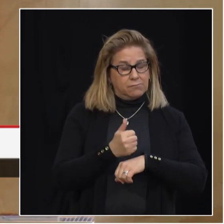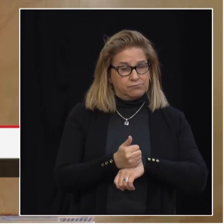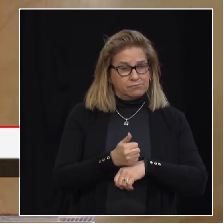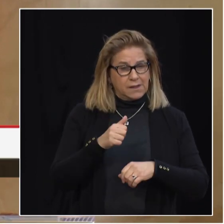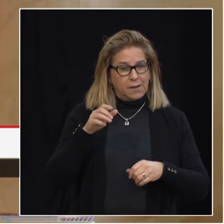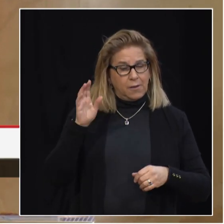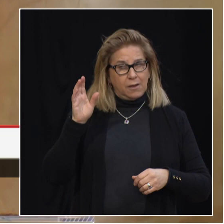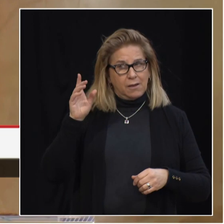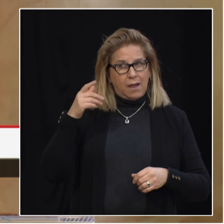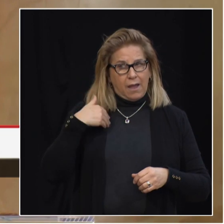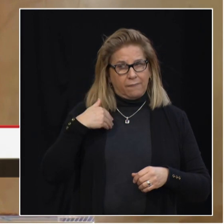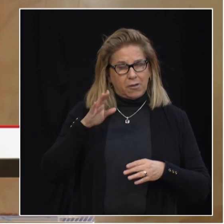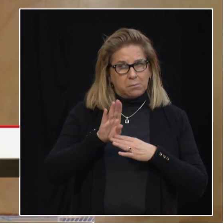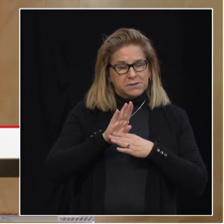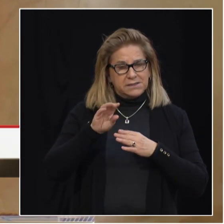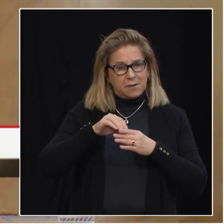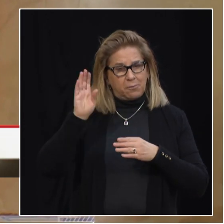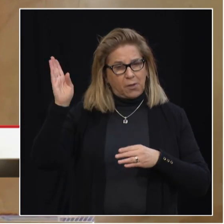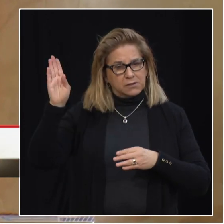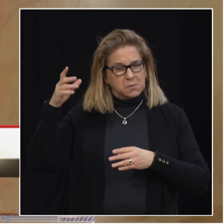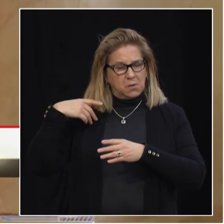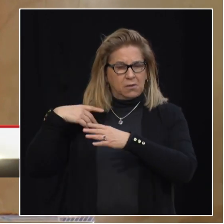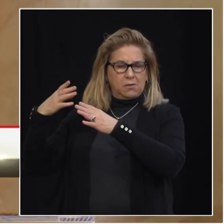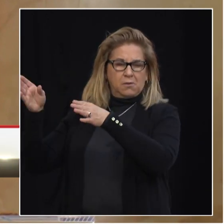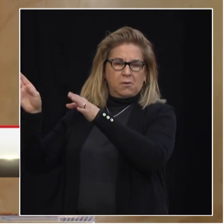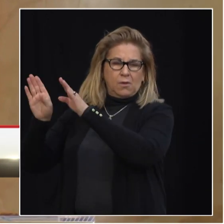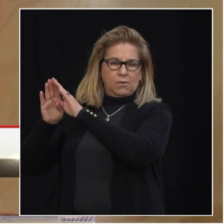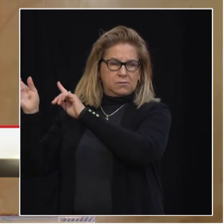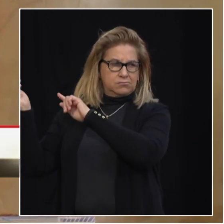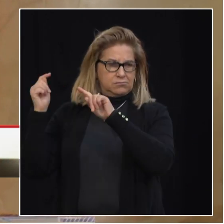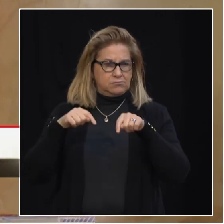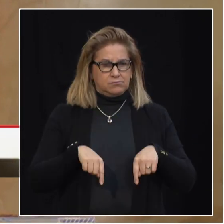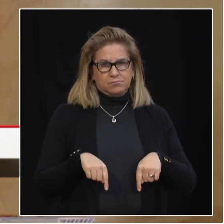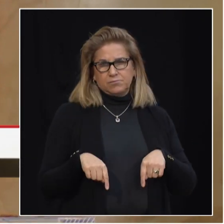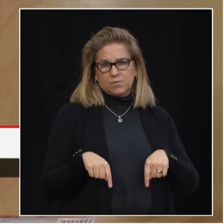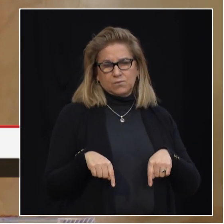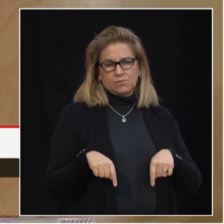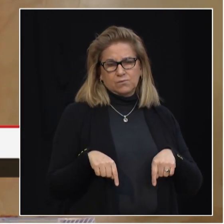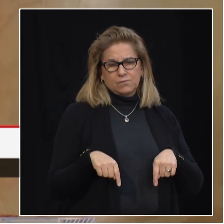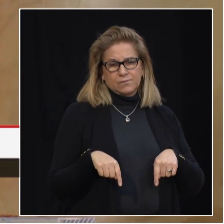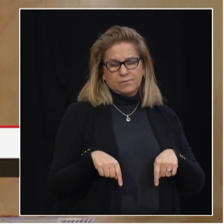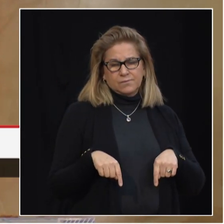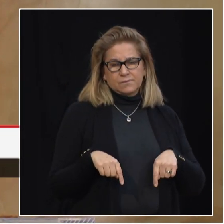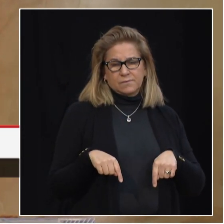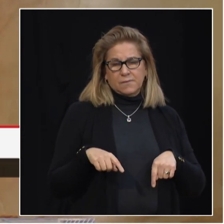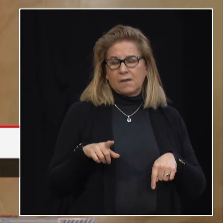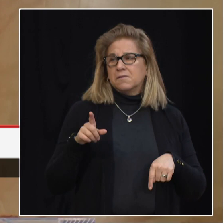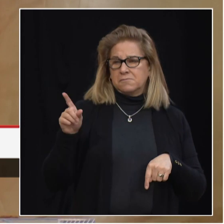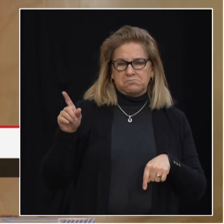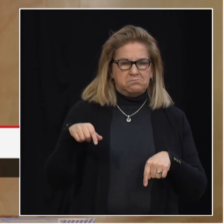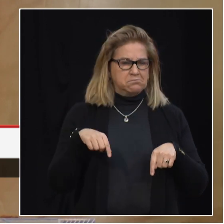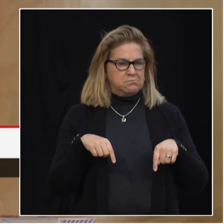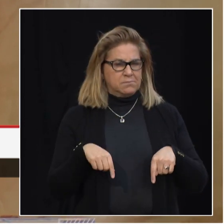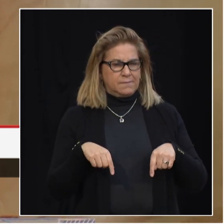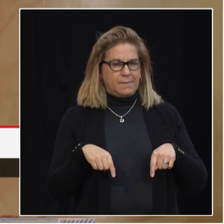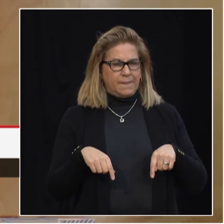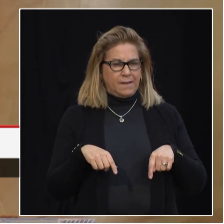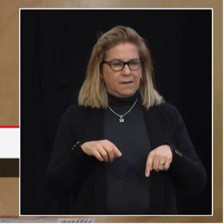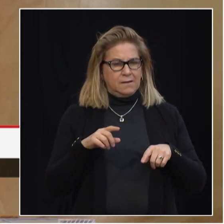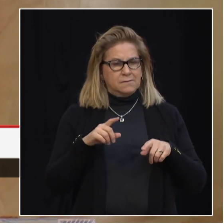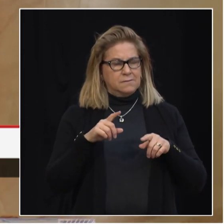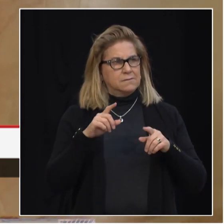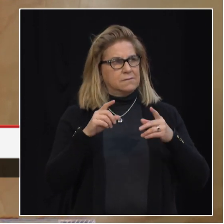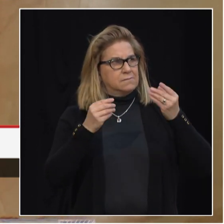a sign to tell me to stay the course. And I distinctly remember that sign. In 2020,